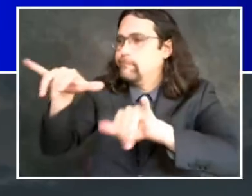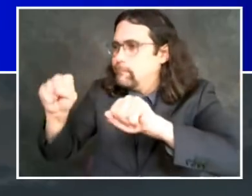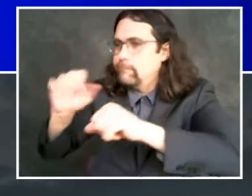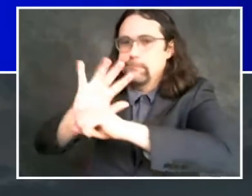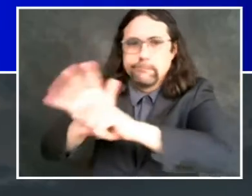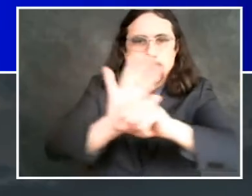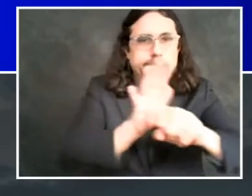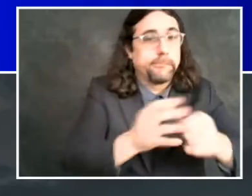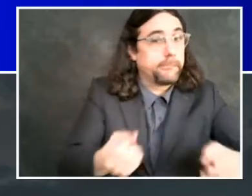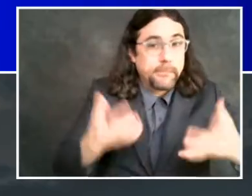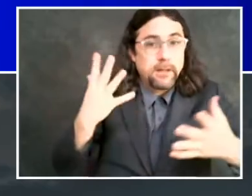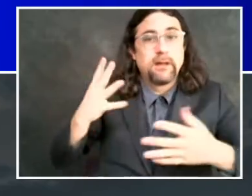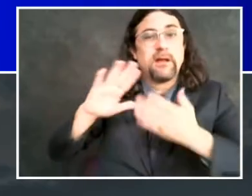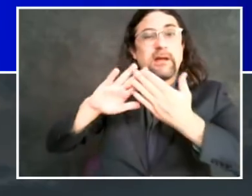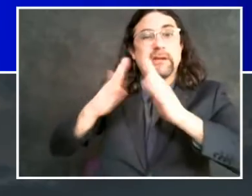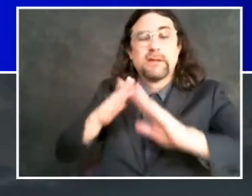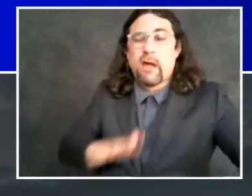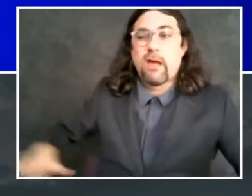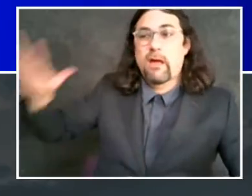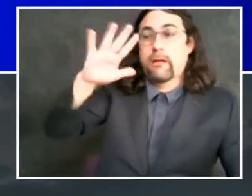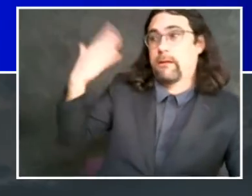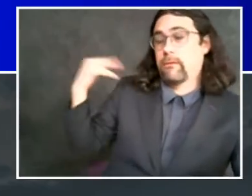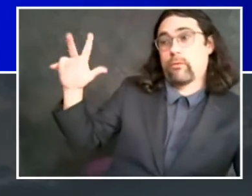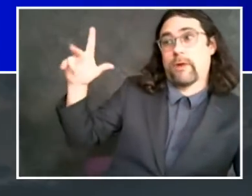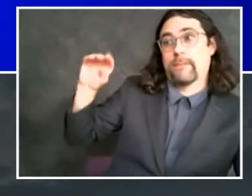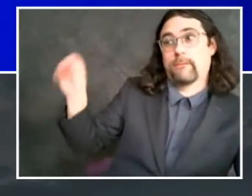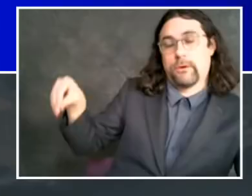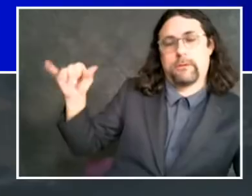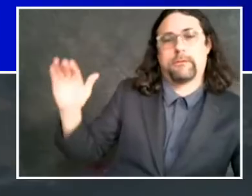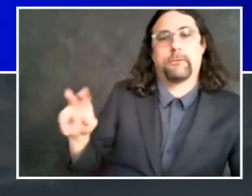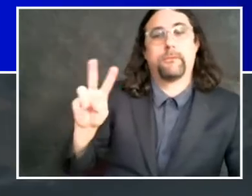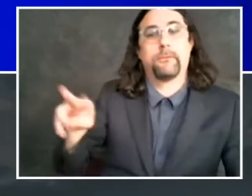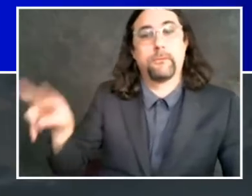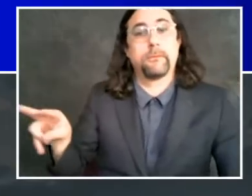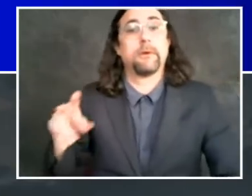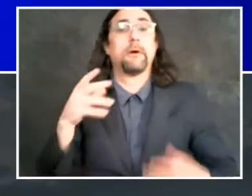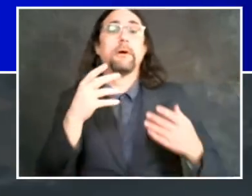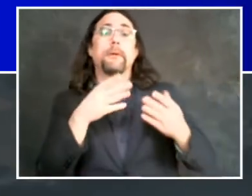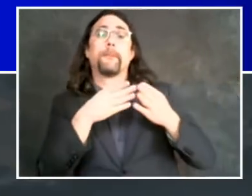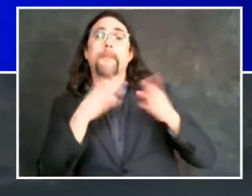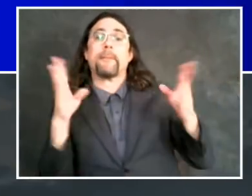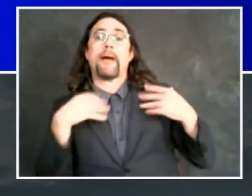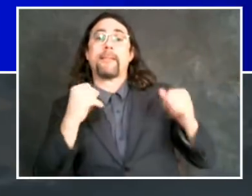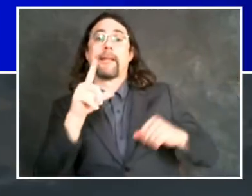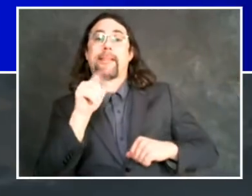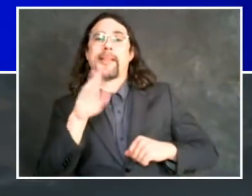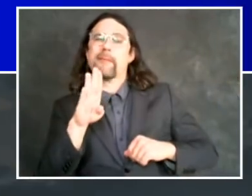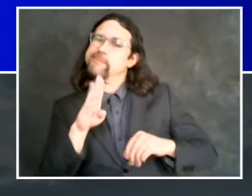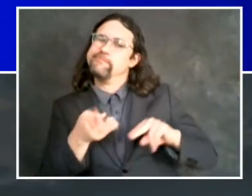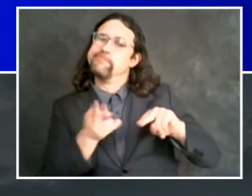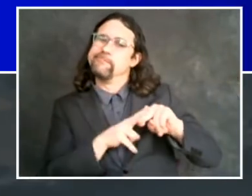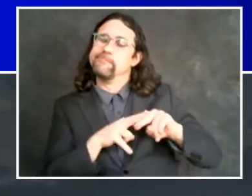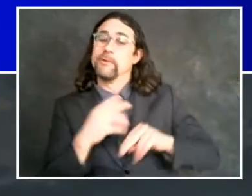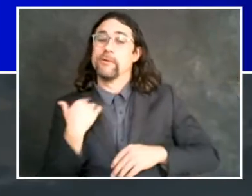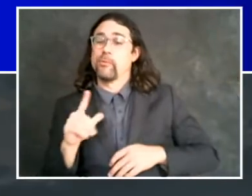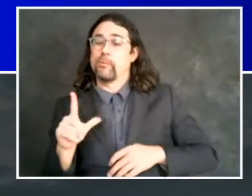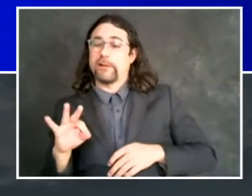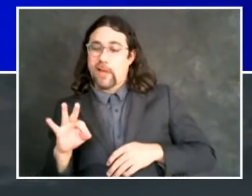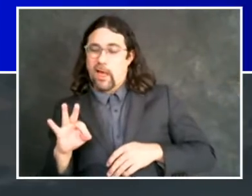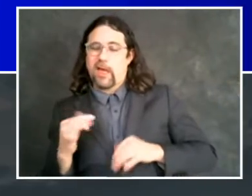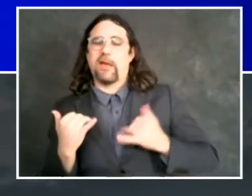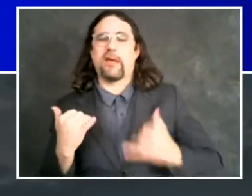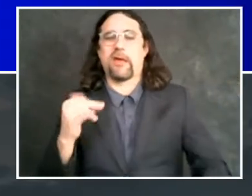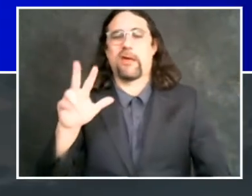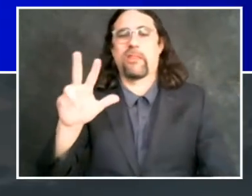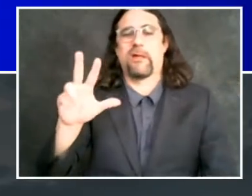29% to 36%. So overall, a good day, overall moving in the right direction. Keep doing what you're doing because it